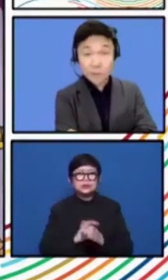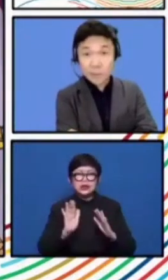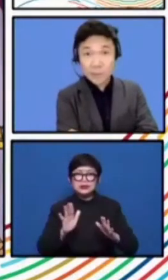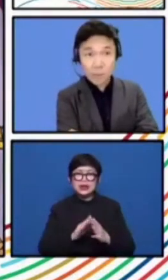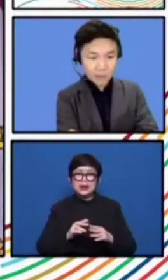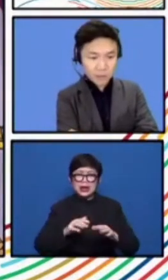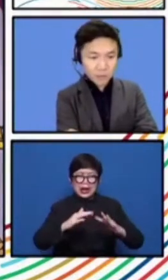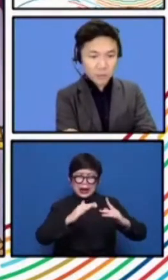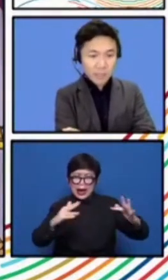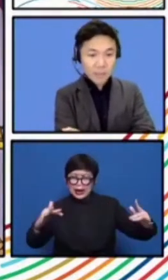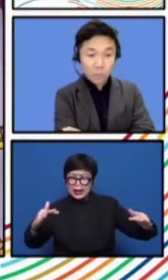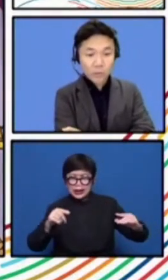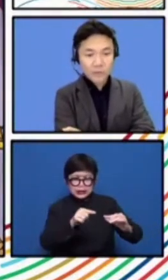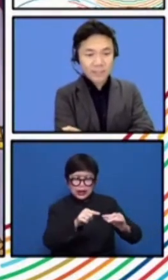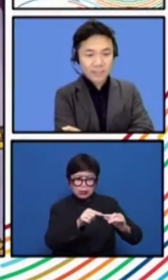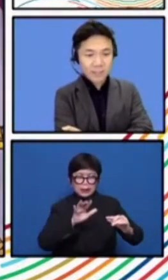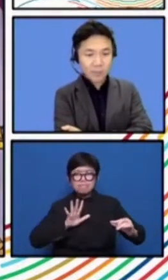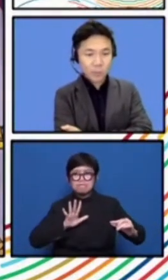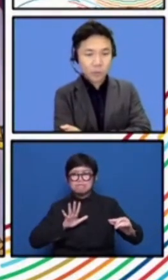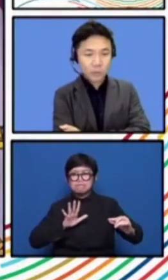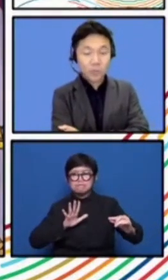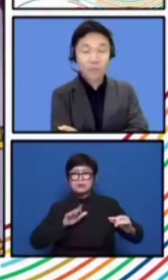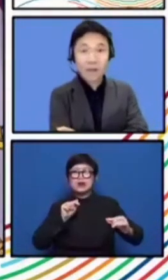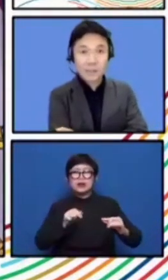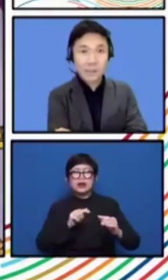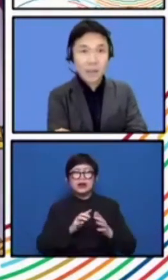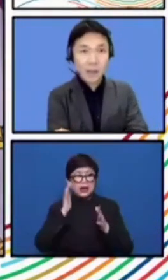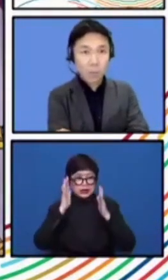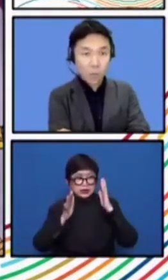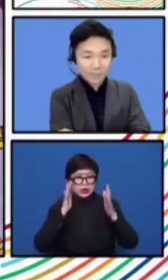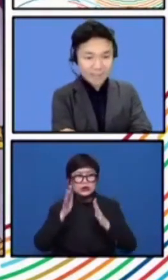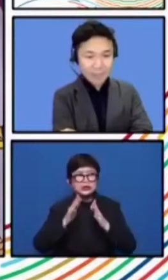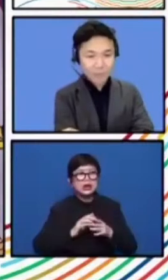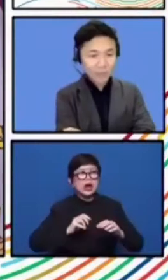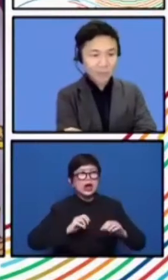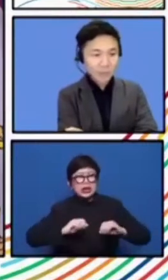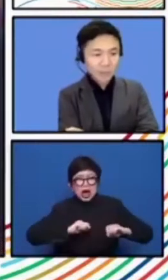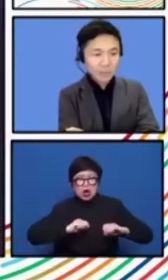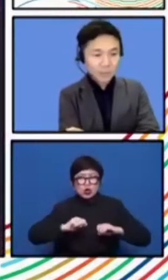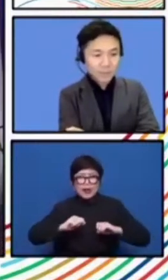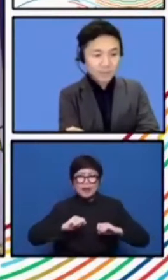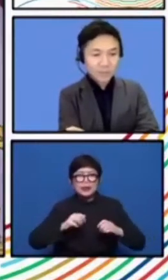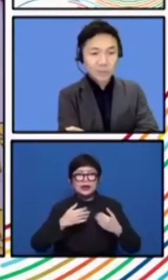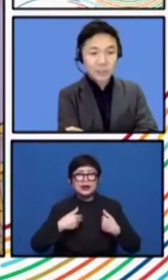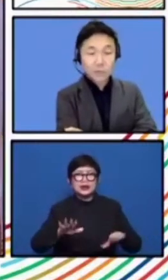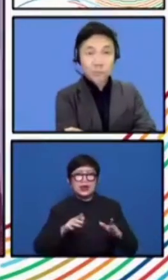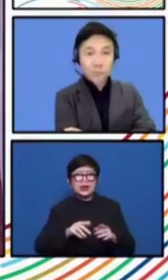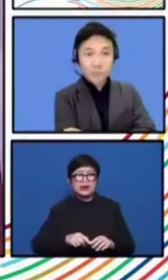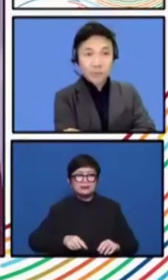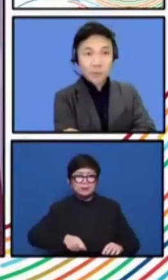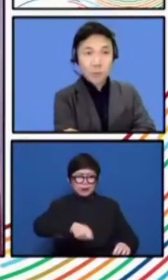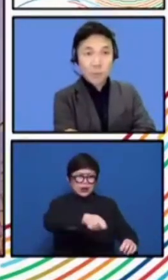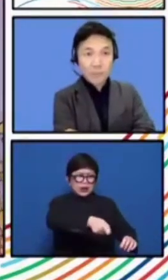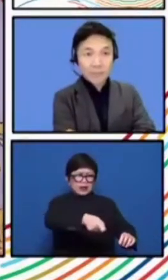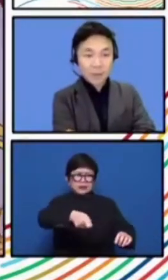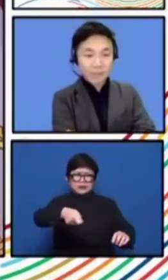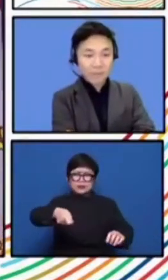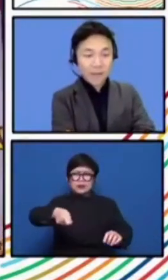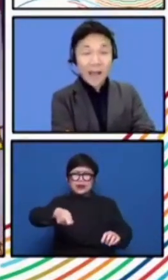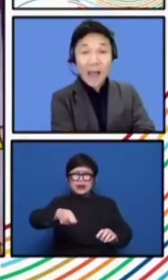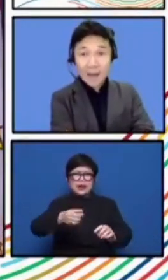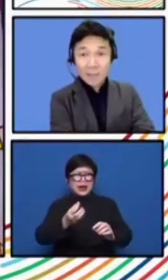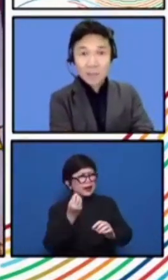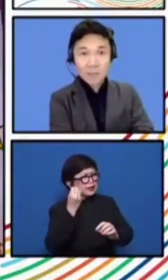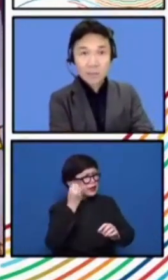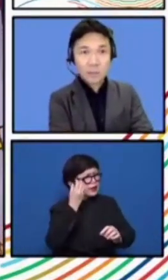arises the Warner stick will also provide awarding sounds so this is a function is to reduce the risk of